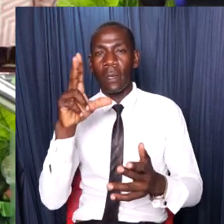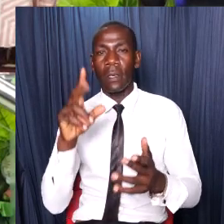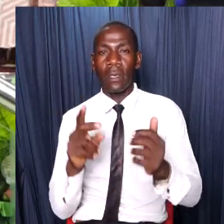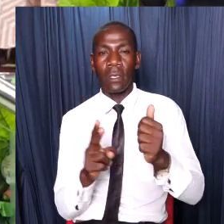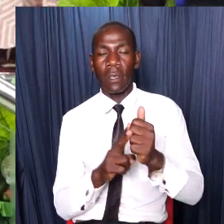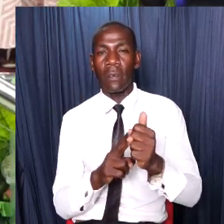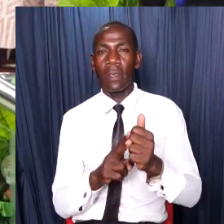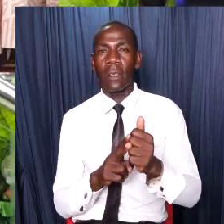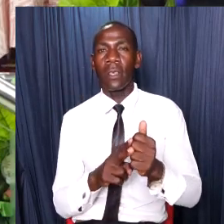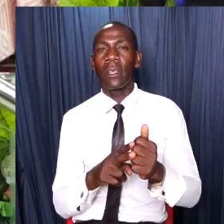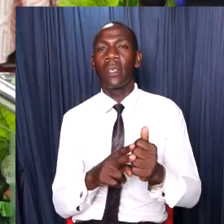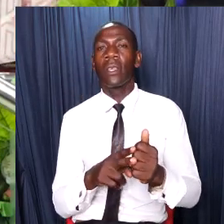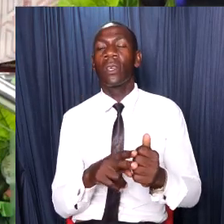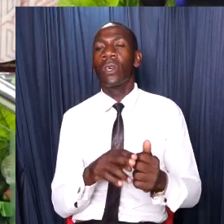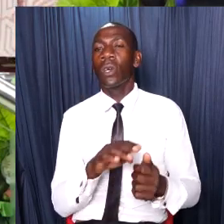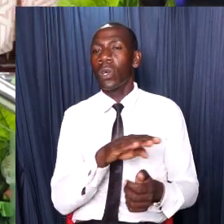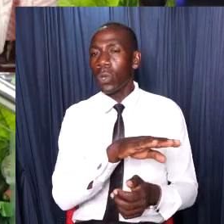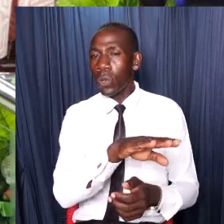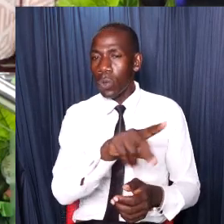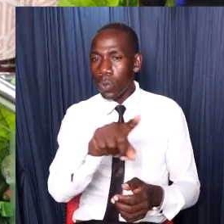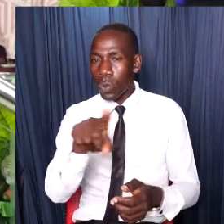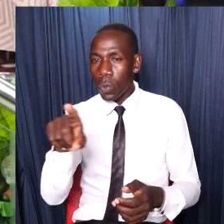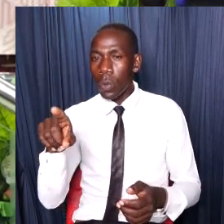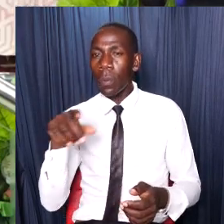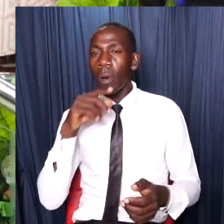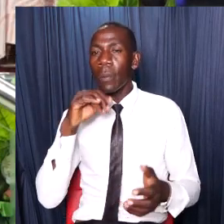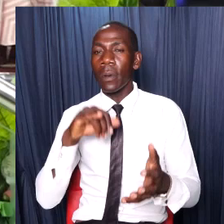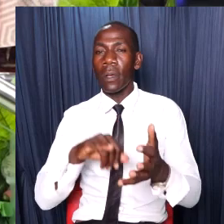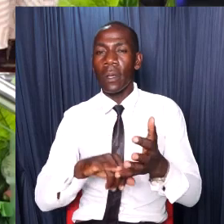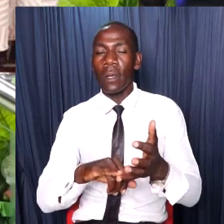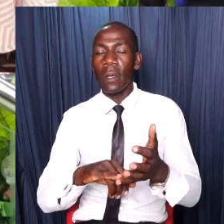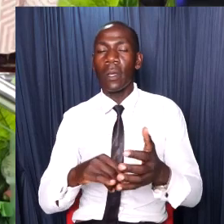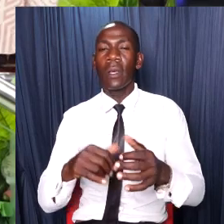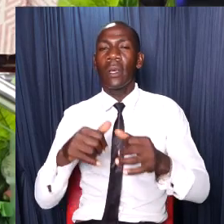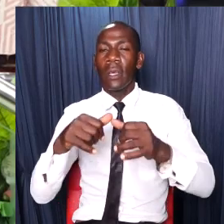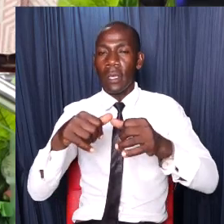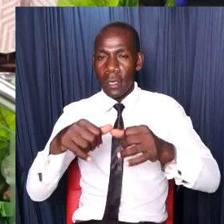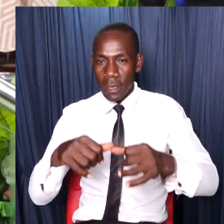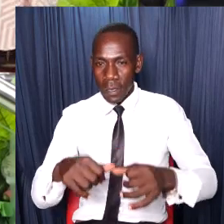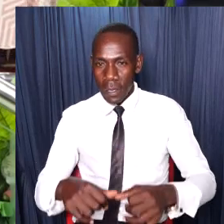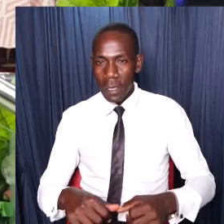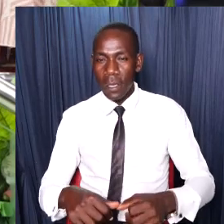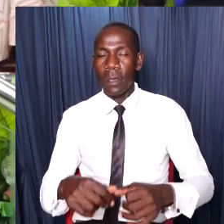in 1 Peter 2, anasema, hey, waume, all husbands,